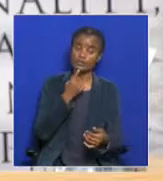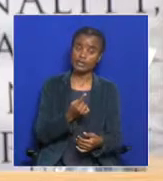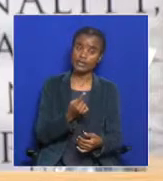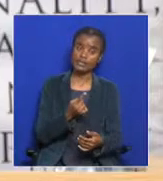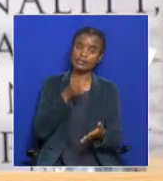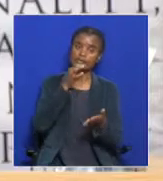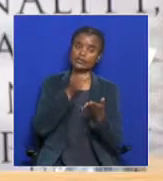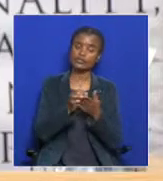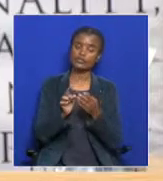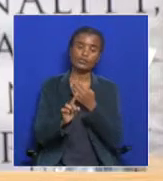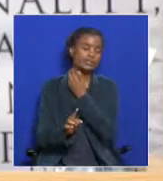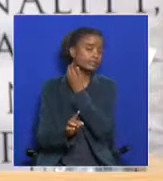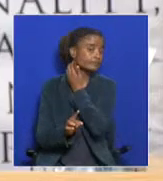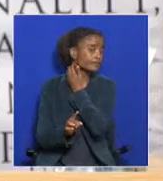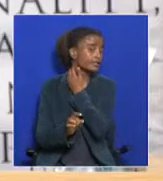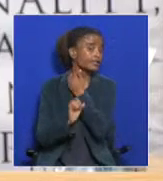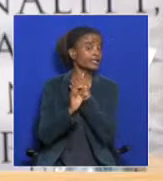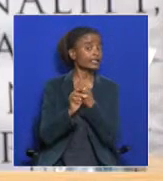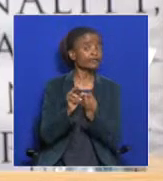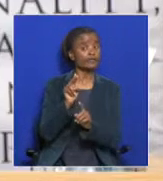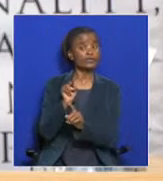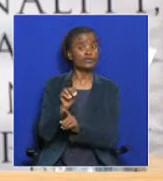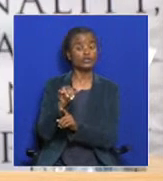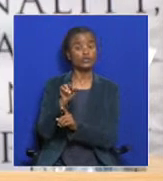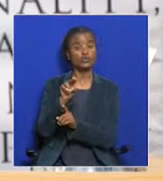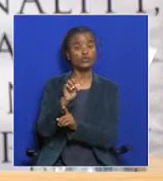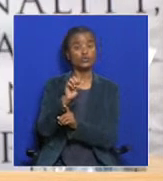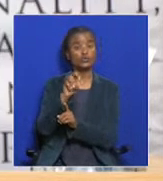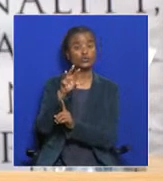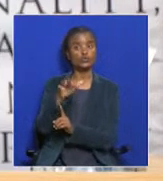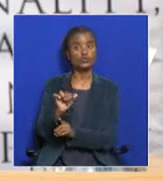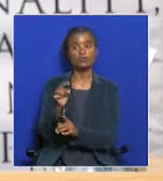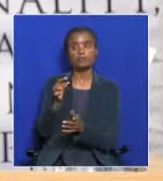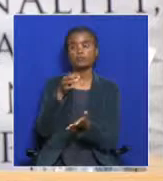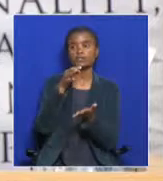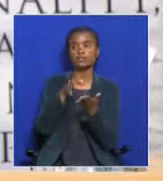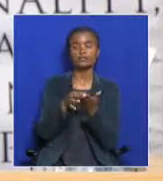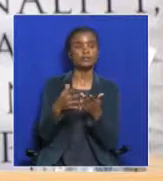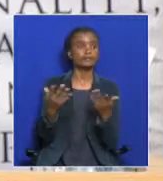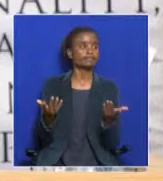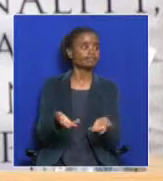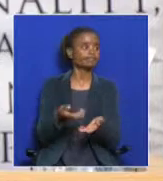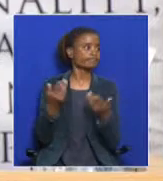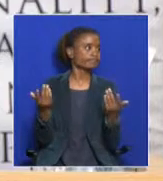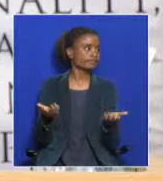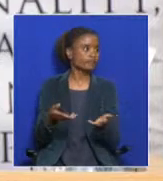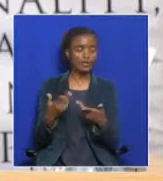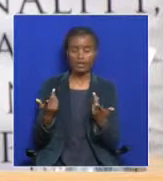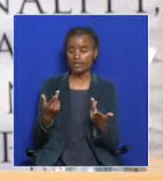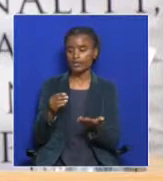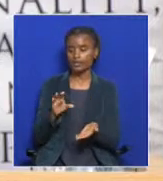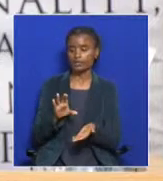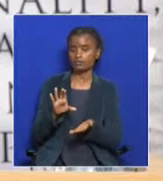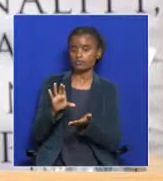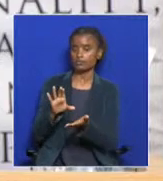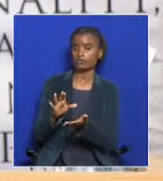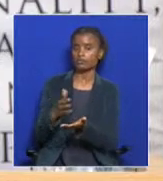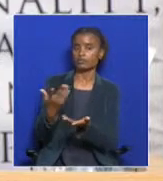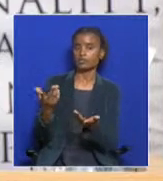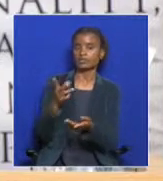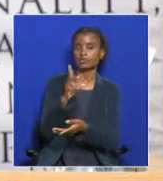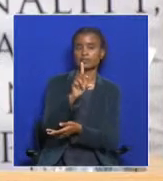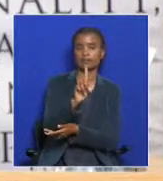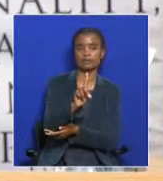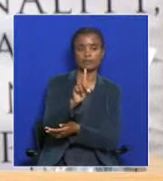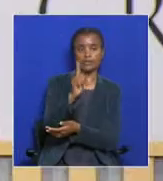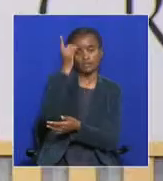Nyuso had suggested storage at the Durban Convention Center because they have a storeroom room or